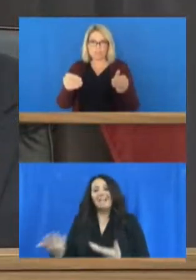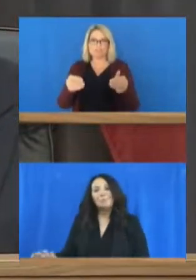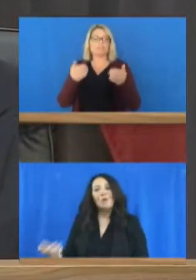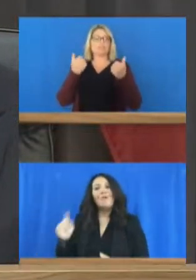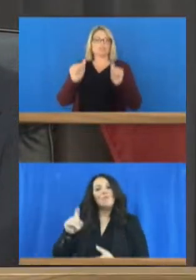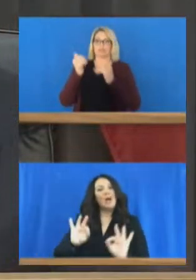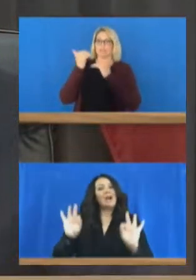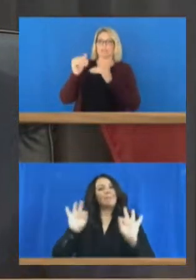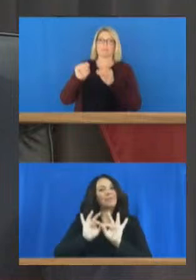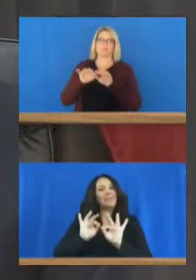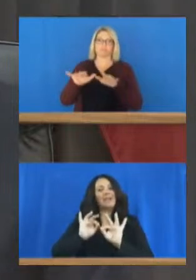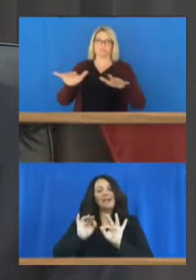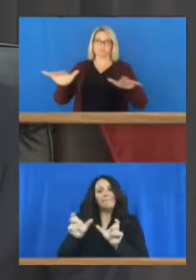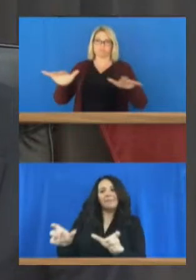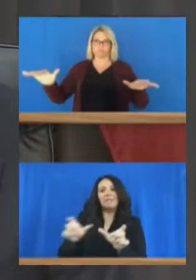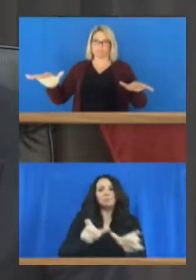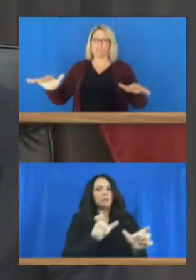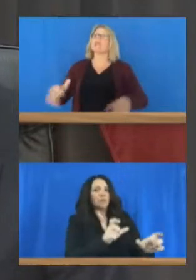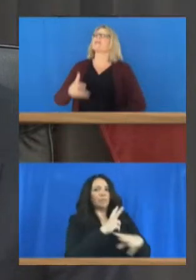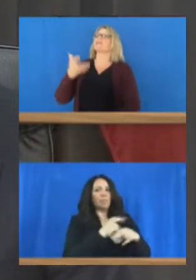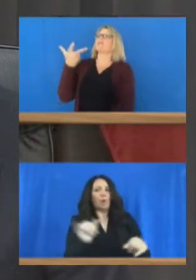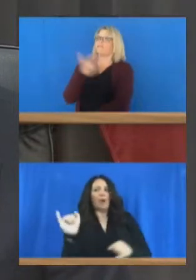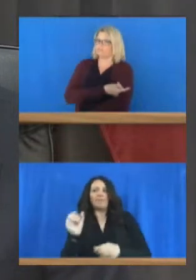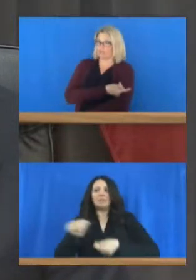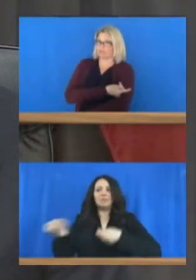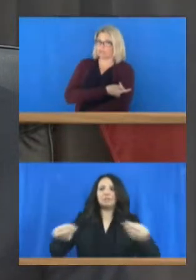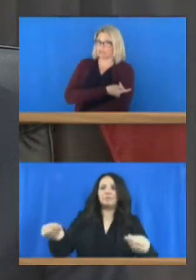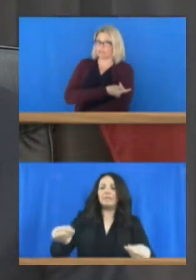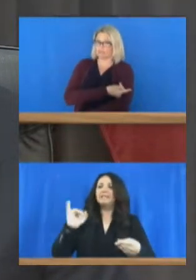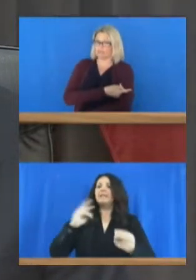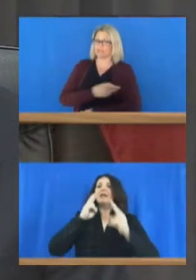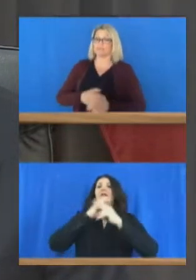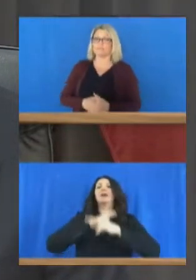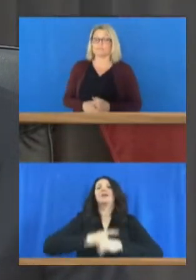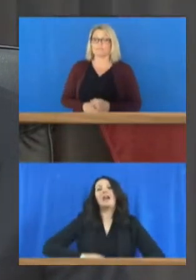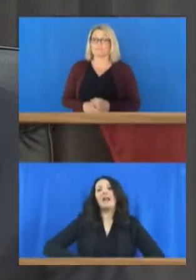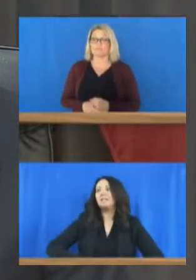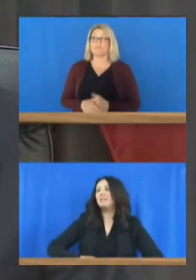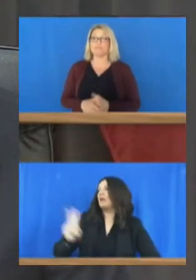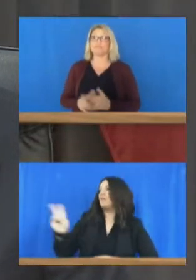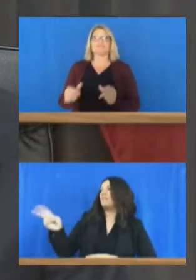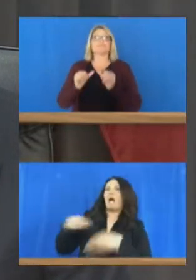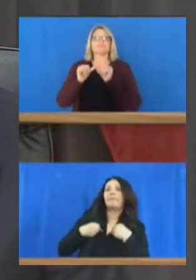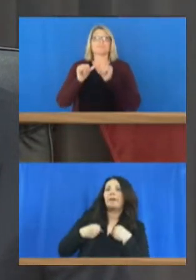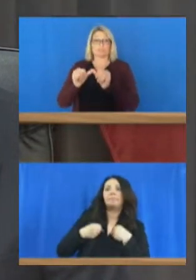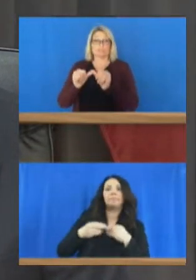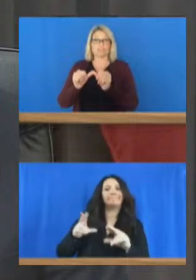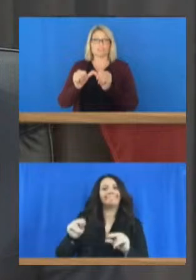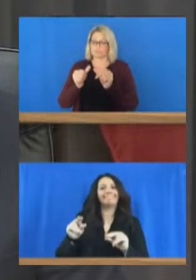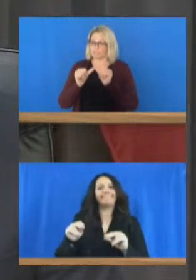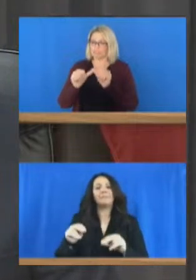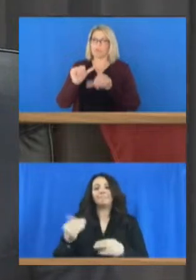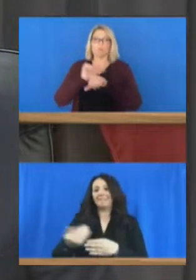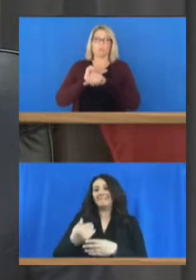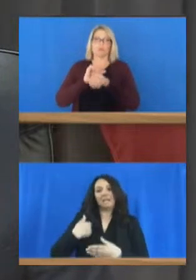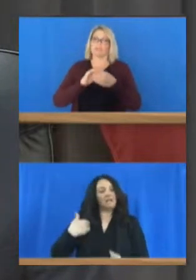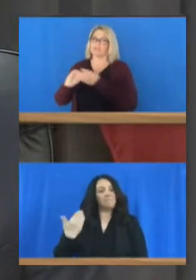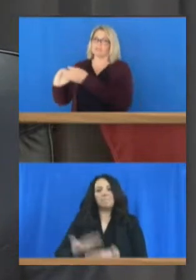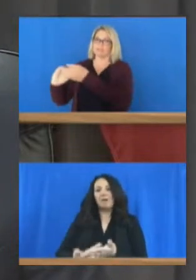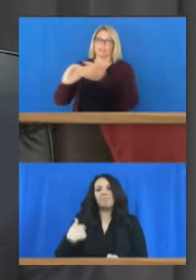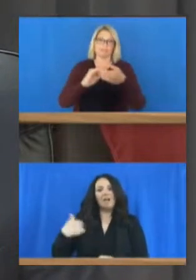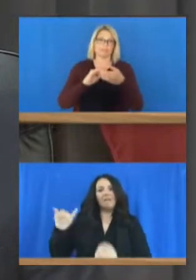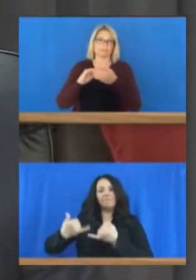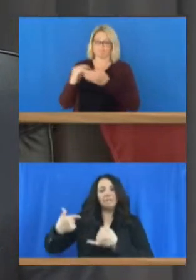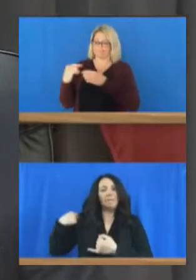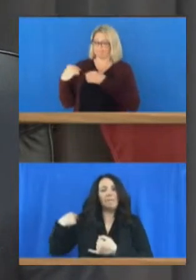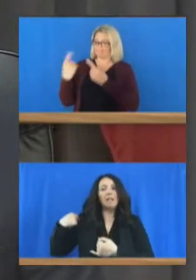Good afternoon, everyone. Bon après-midi, bienvenue. Je tiens à remercier les gens de la zone 4 de la région d'Edmundston,